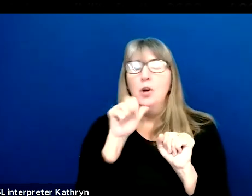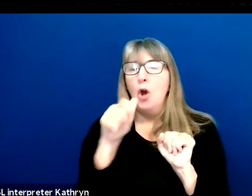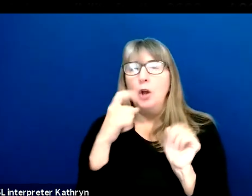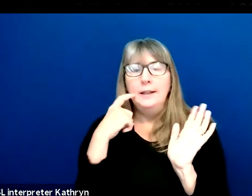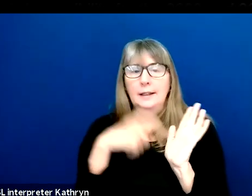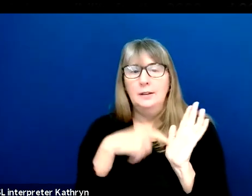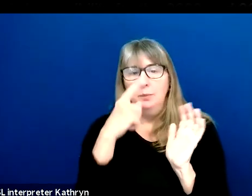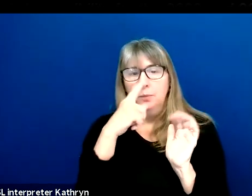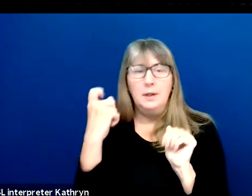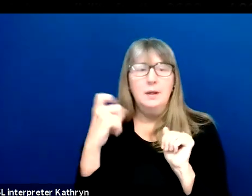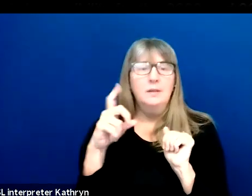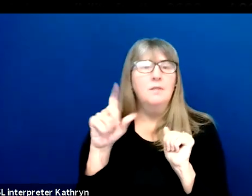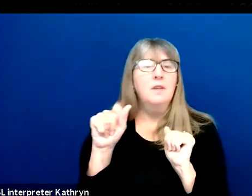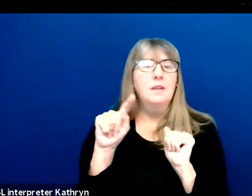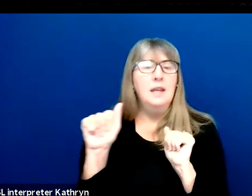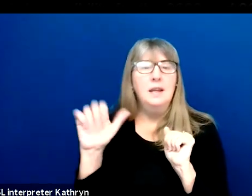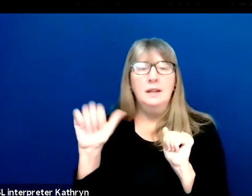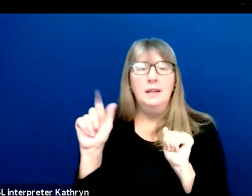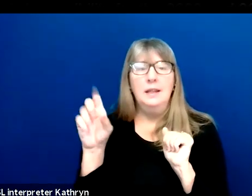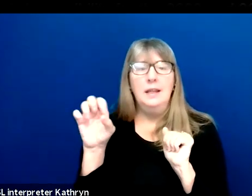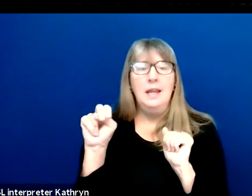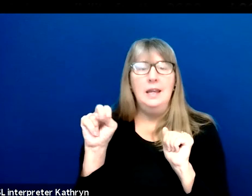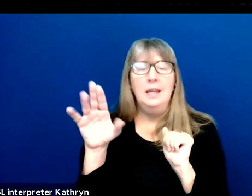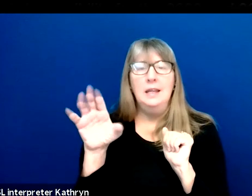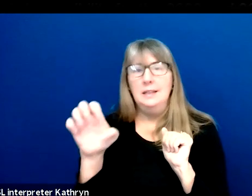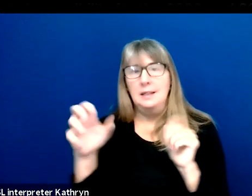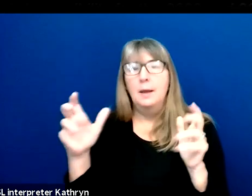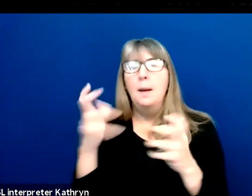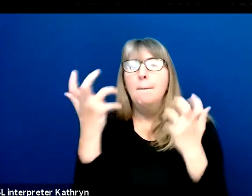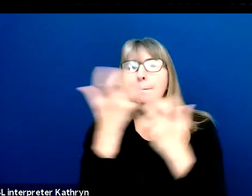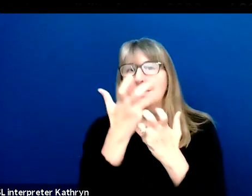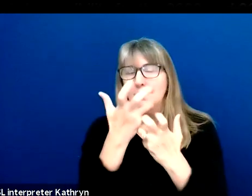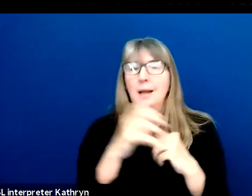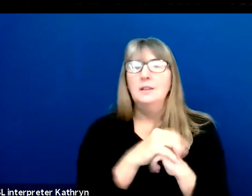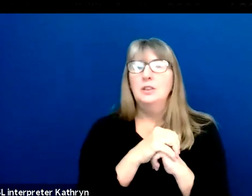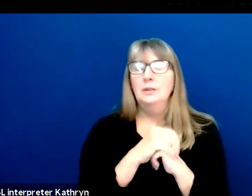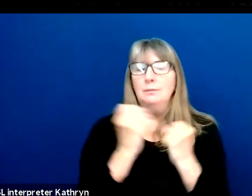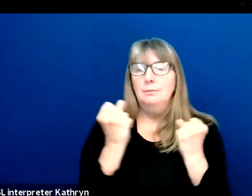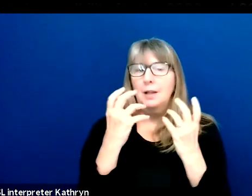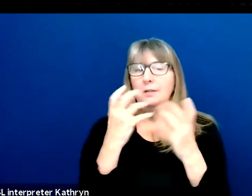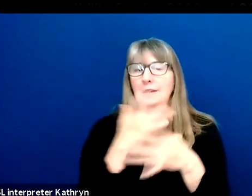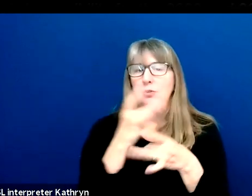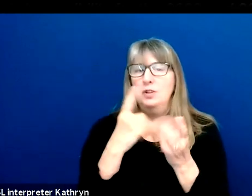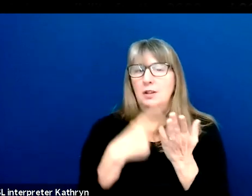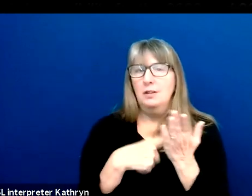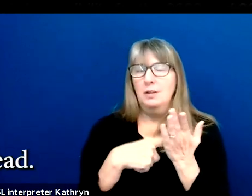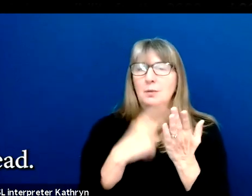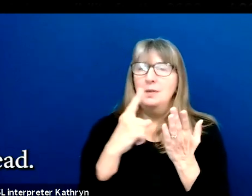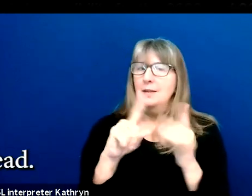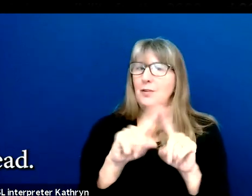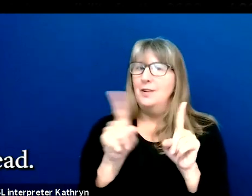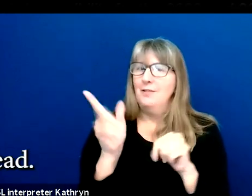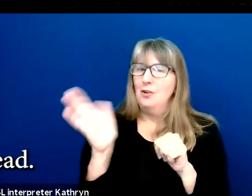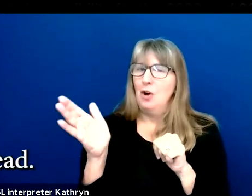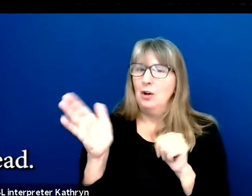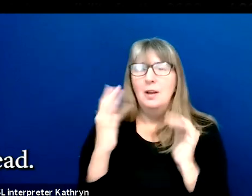data cadence mismatch. And there are lots of interesting things we can say about that, but I will leave that for a different kind of talk and talk